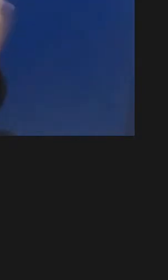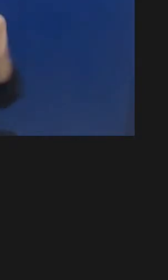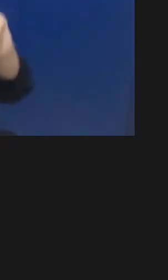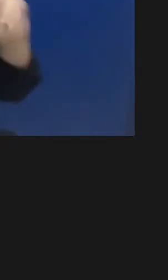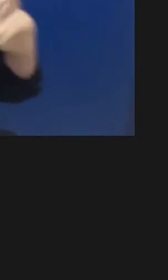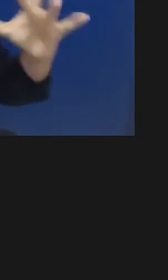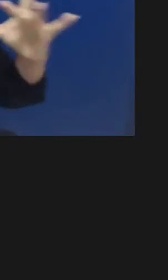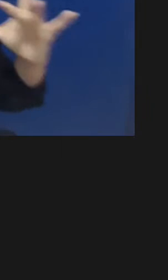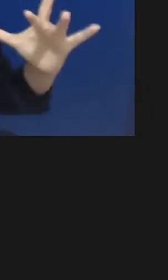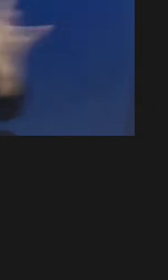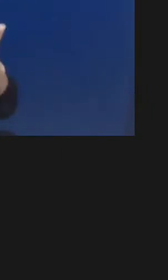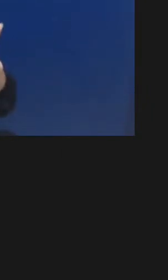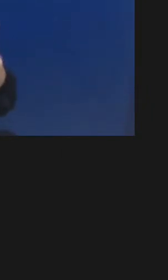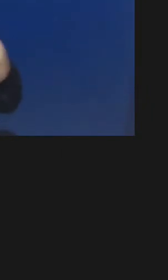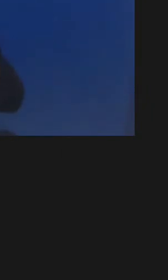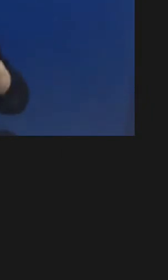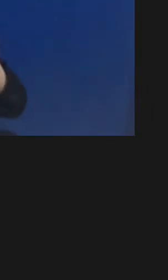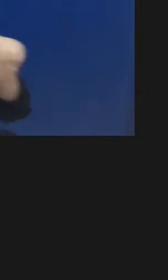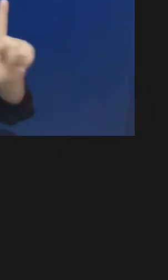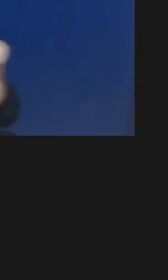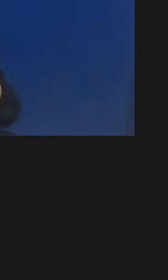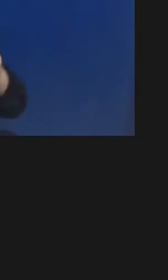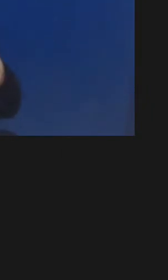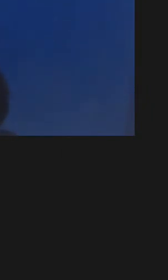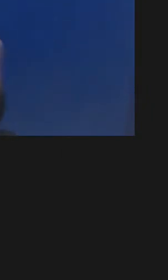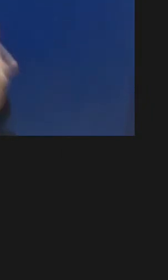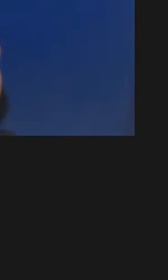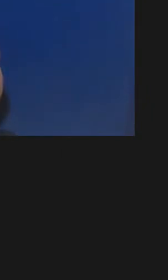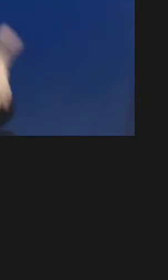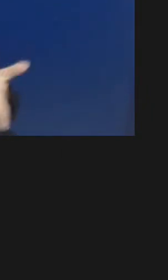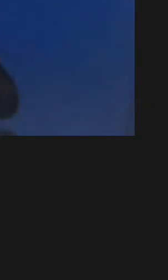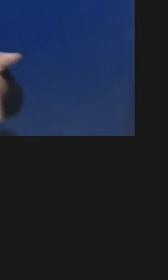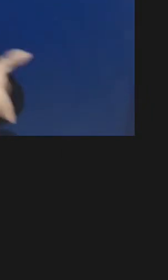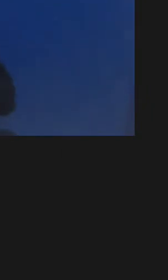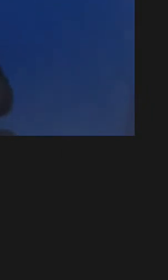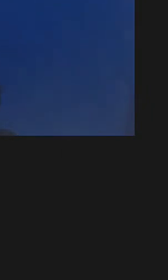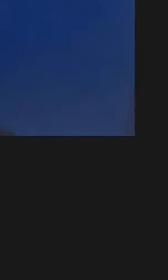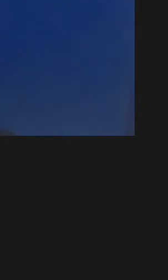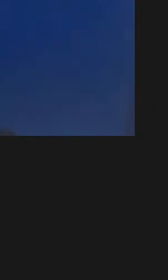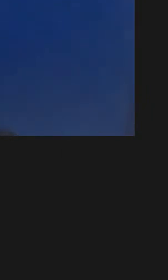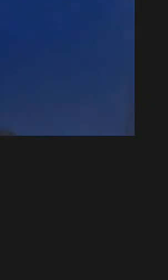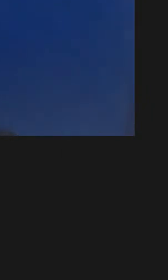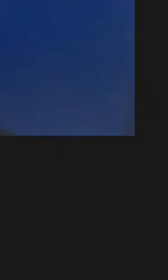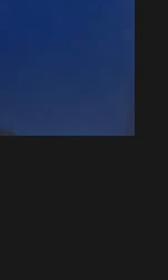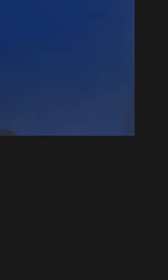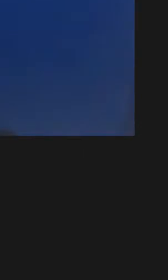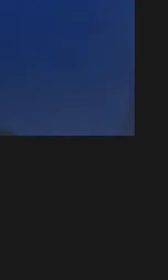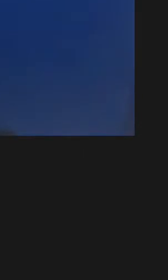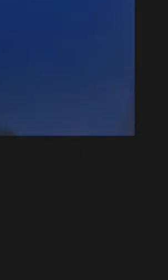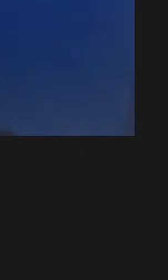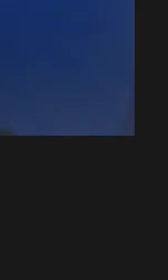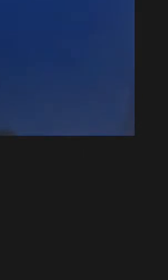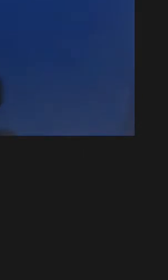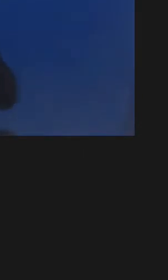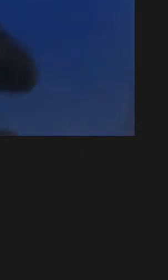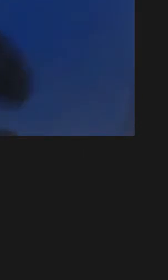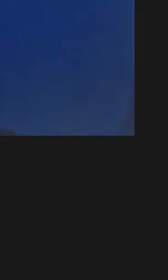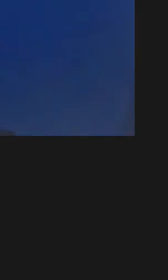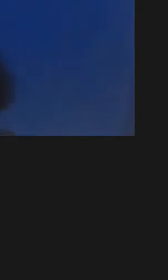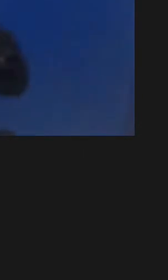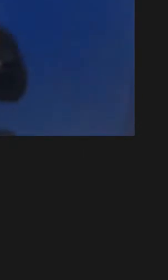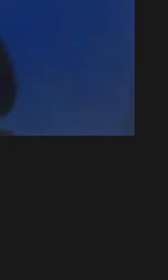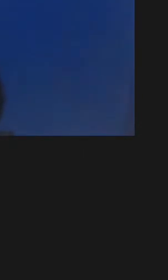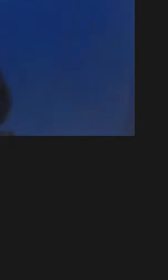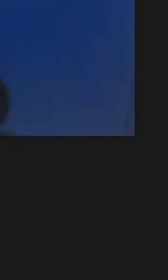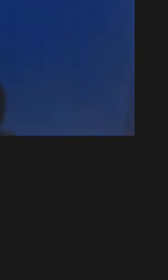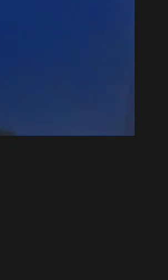create health-related projects. So I think that this is where we need to start looking at